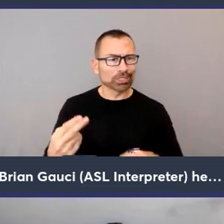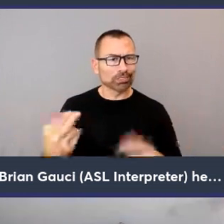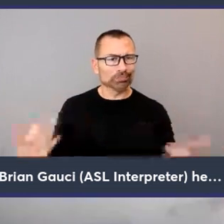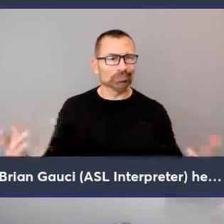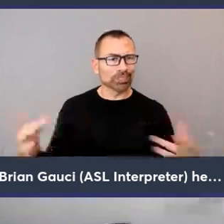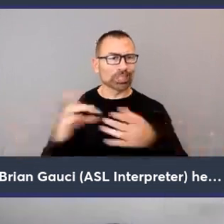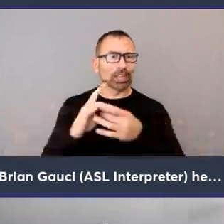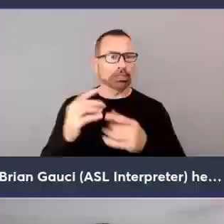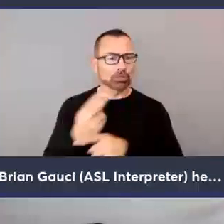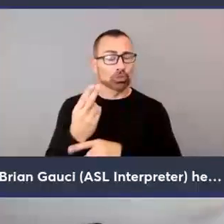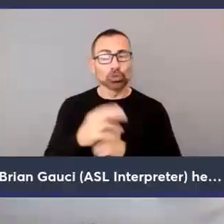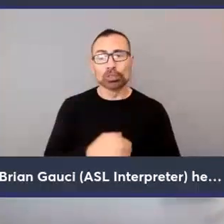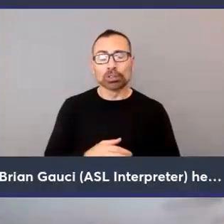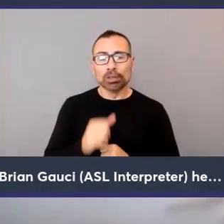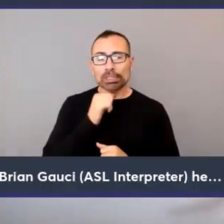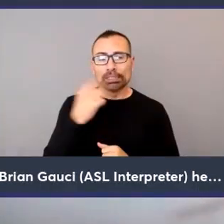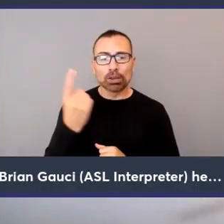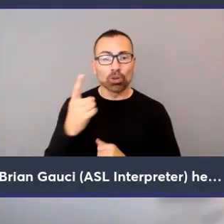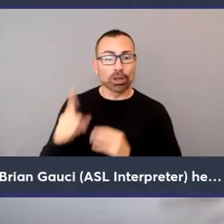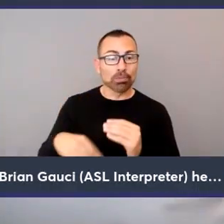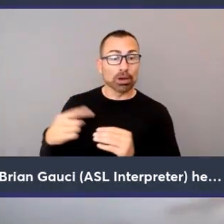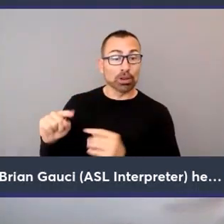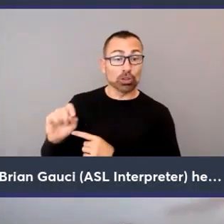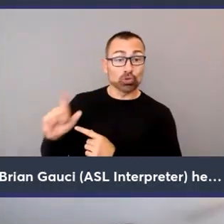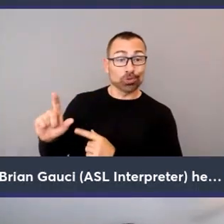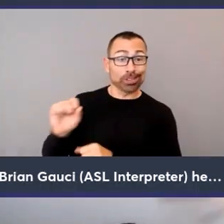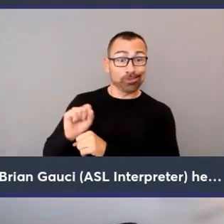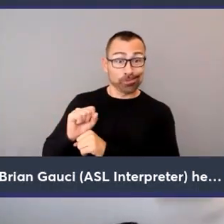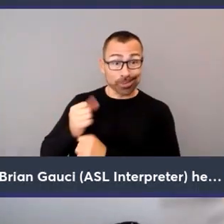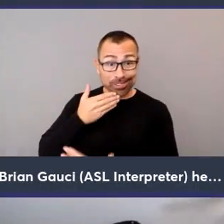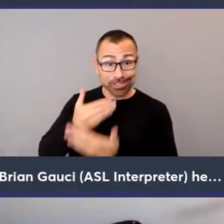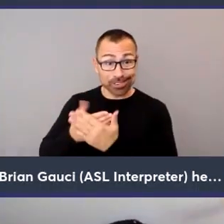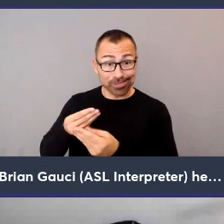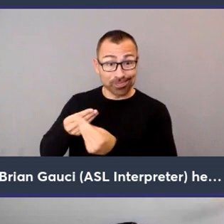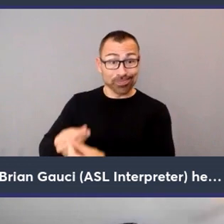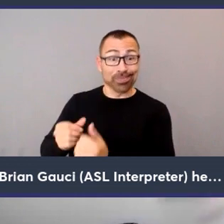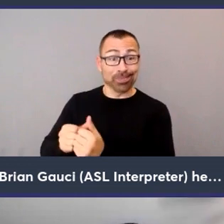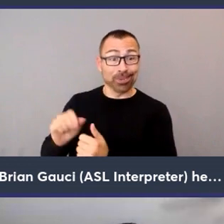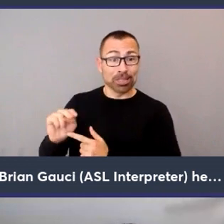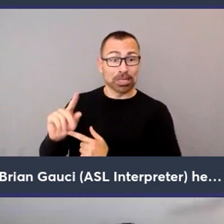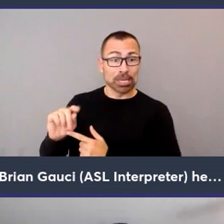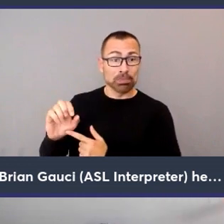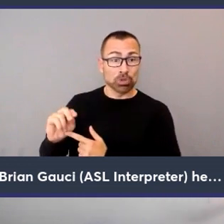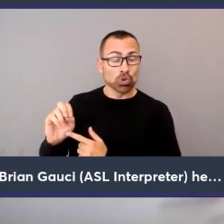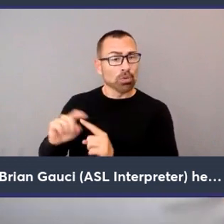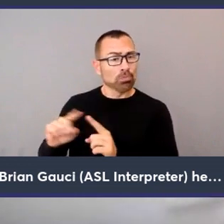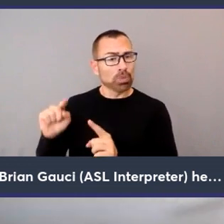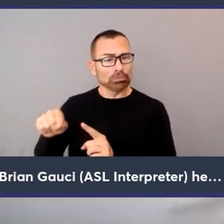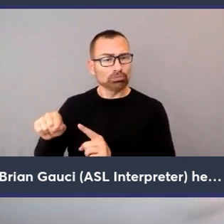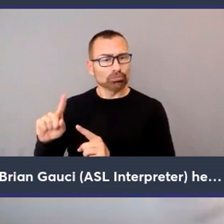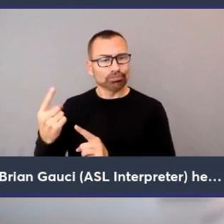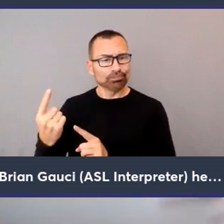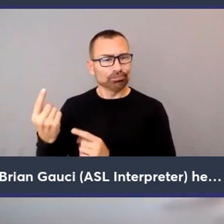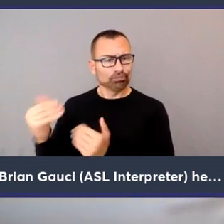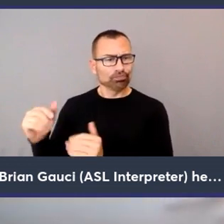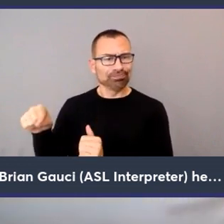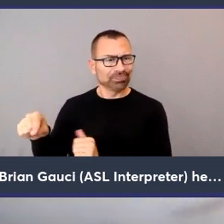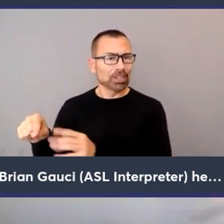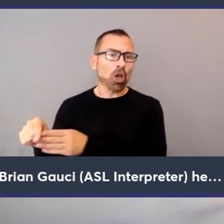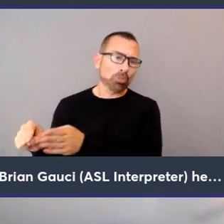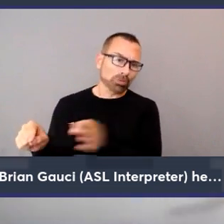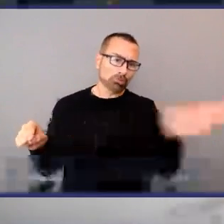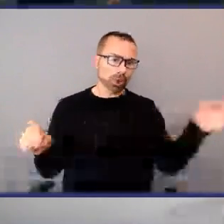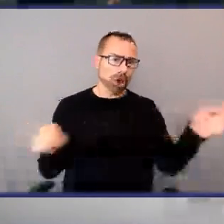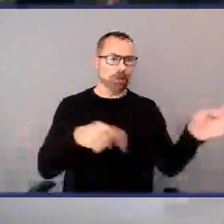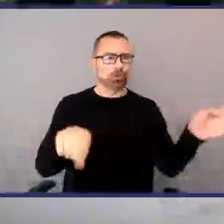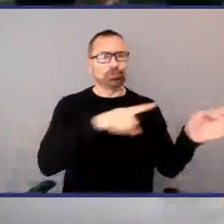just about making a tool that's very good for Neptune, but also about being able to kind of broaden this out to the larger audience of people